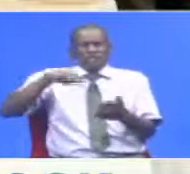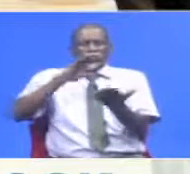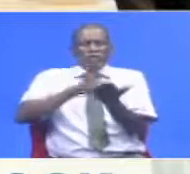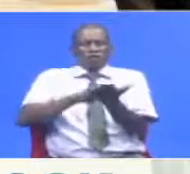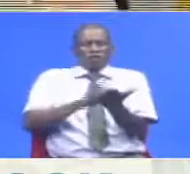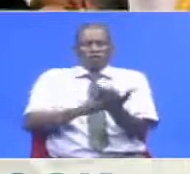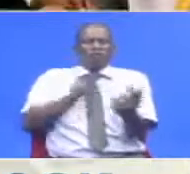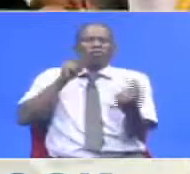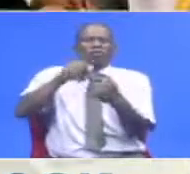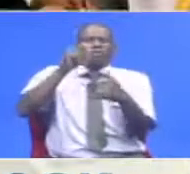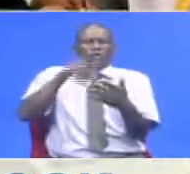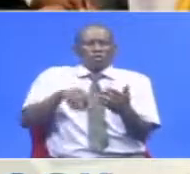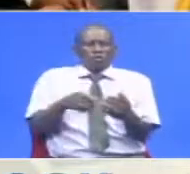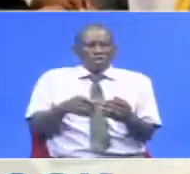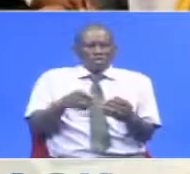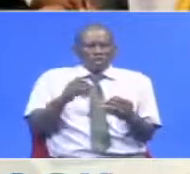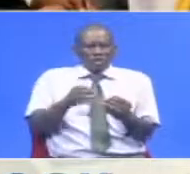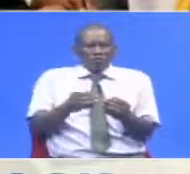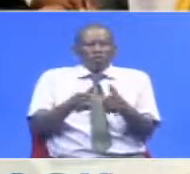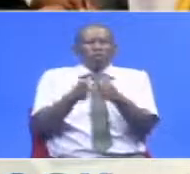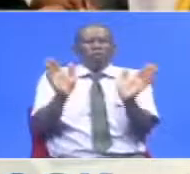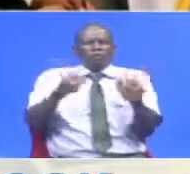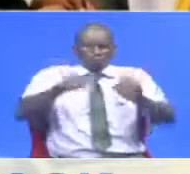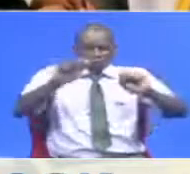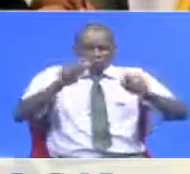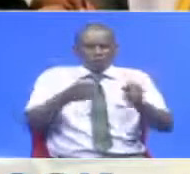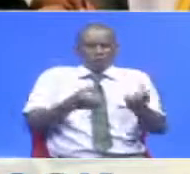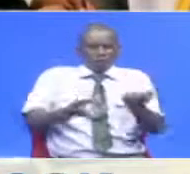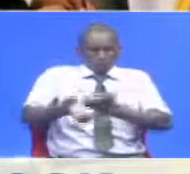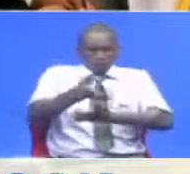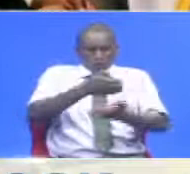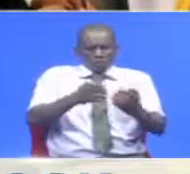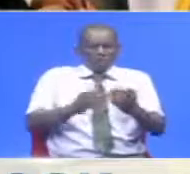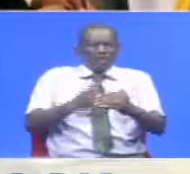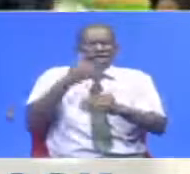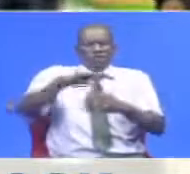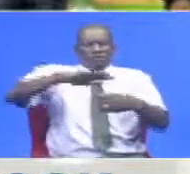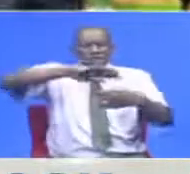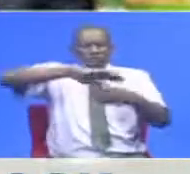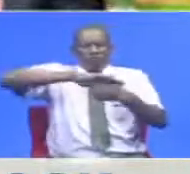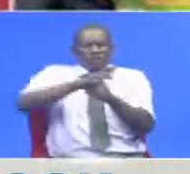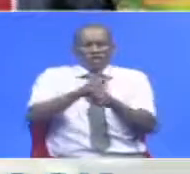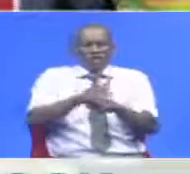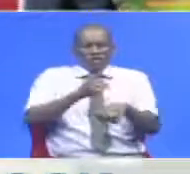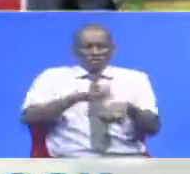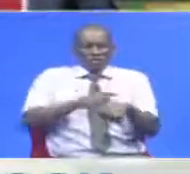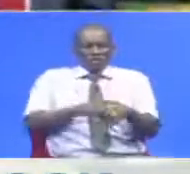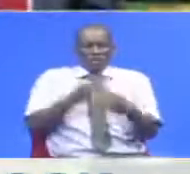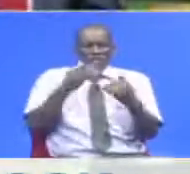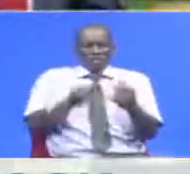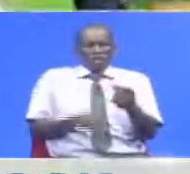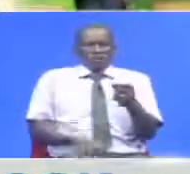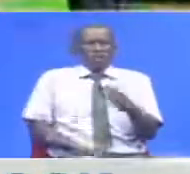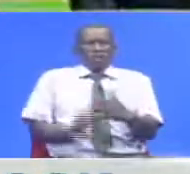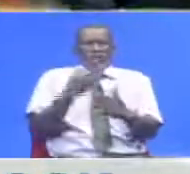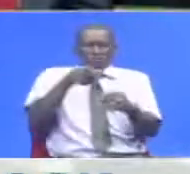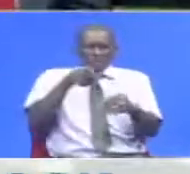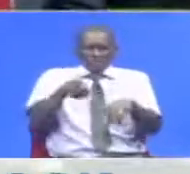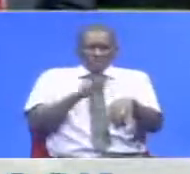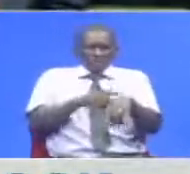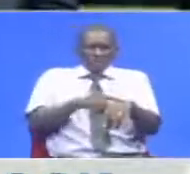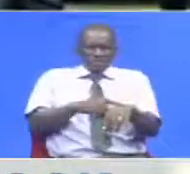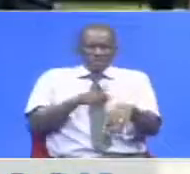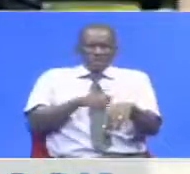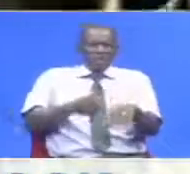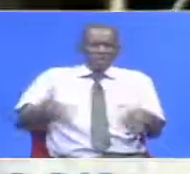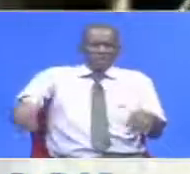at further unlocking the potential of the economy in the post-COVID era. Coming at such an hour when we are